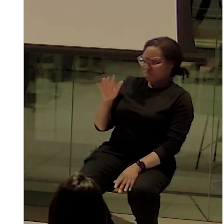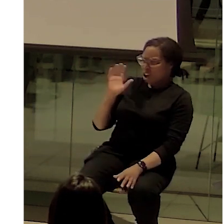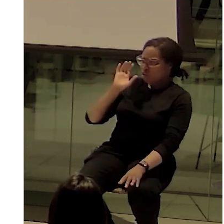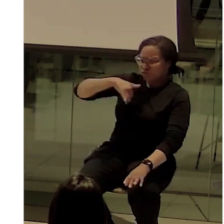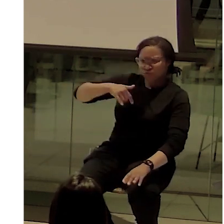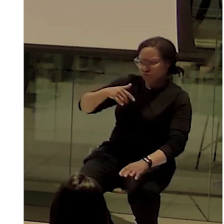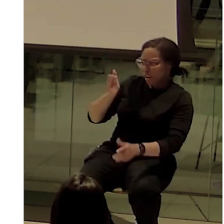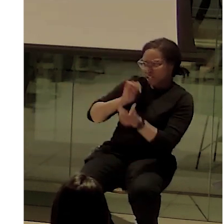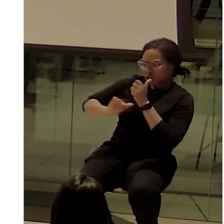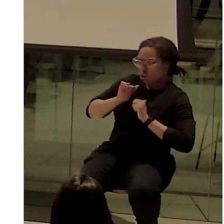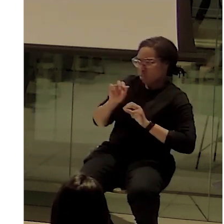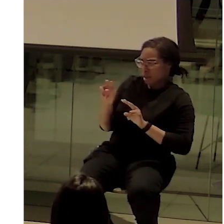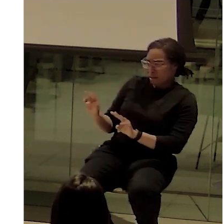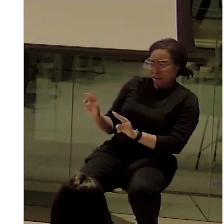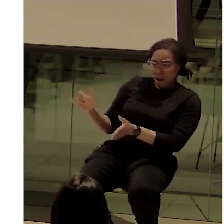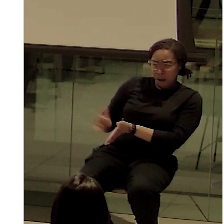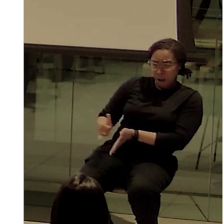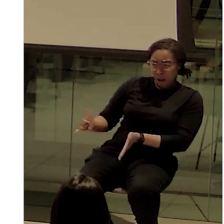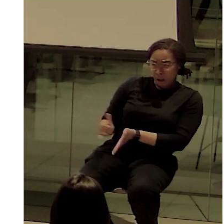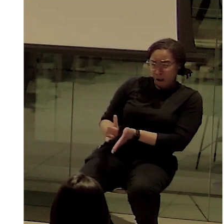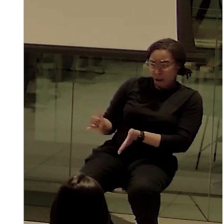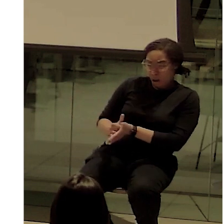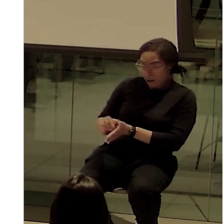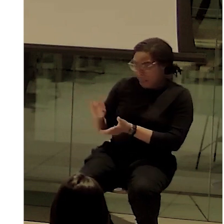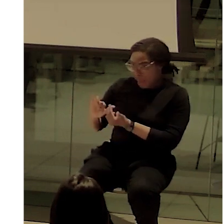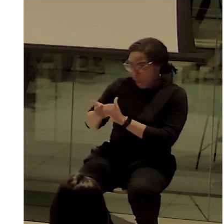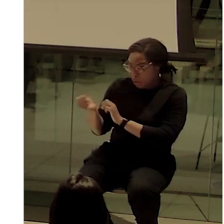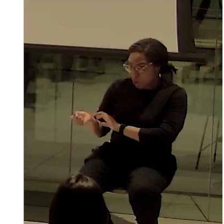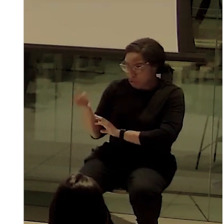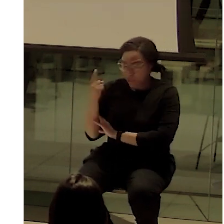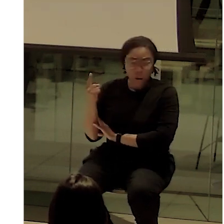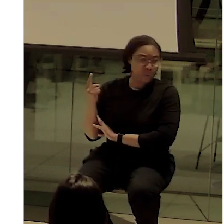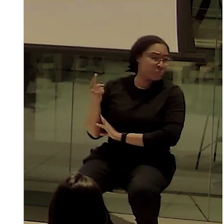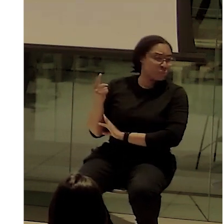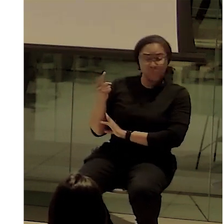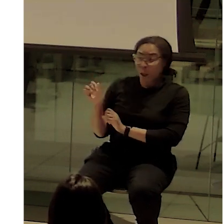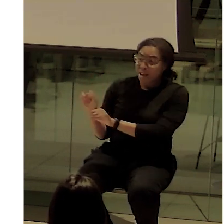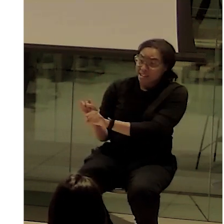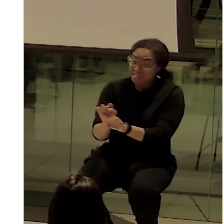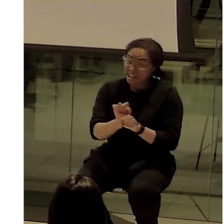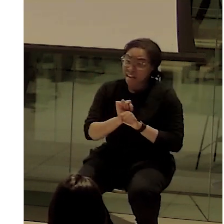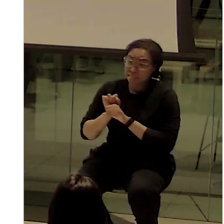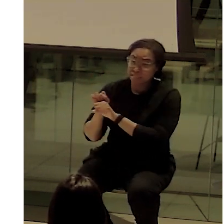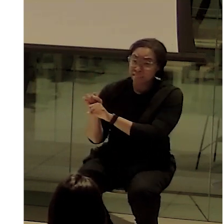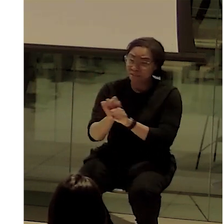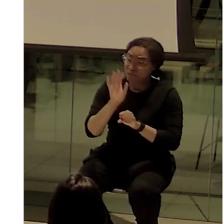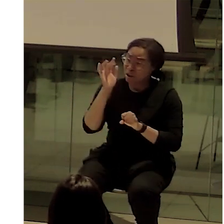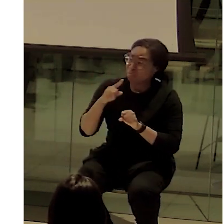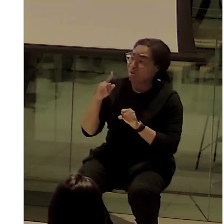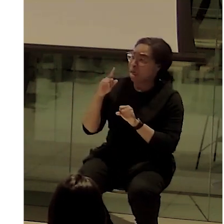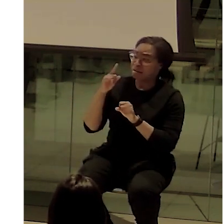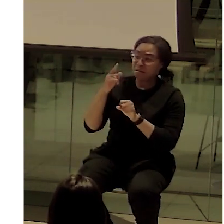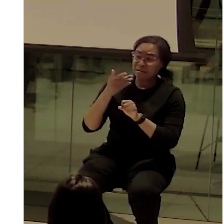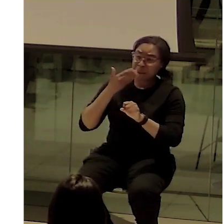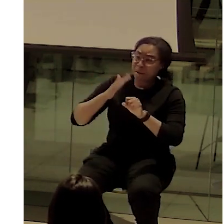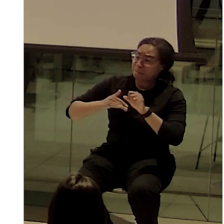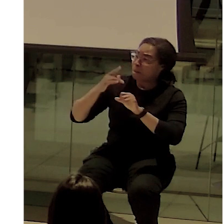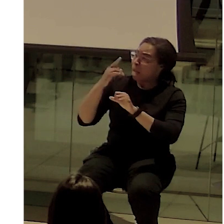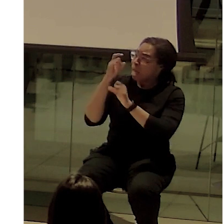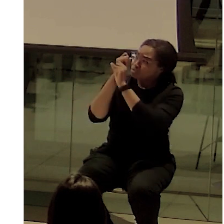to watch, let alone to understand. In Walker's work, slavery is a nightmare from which no American has yet